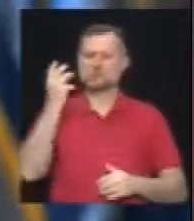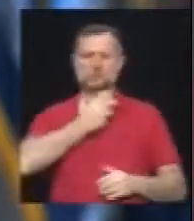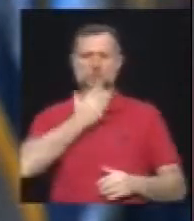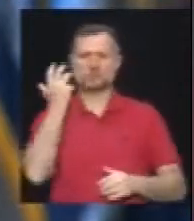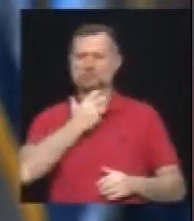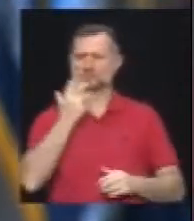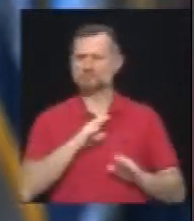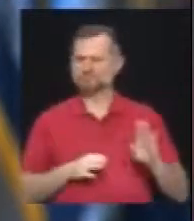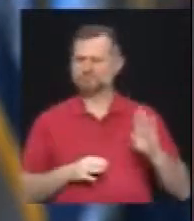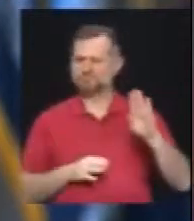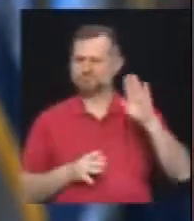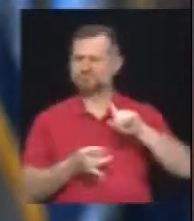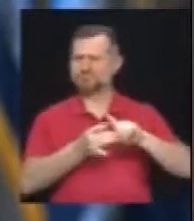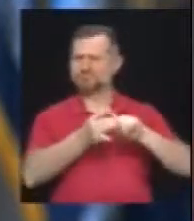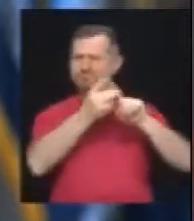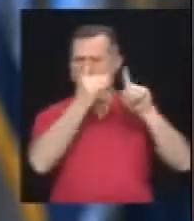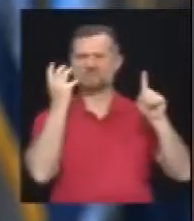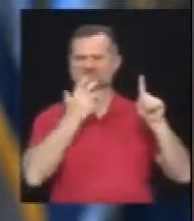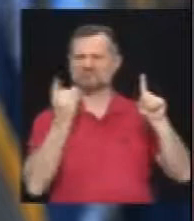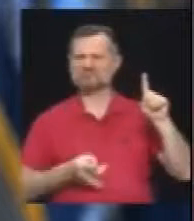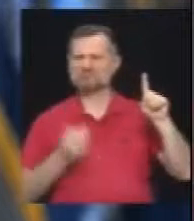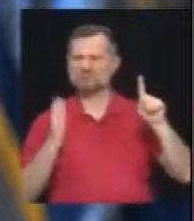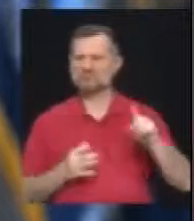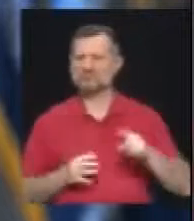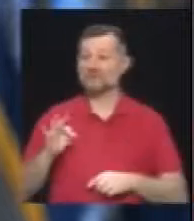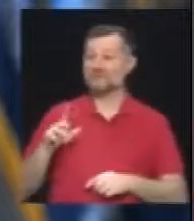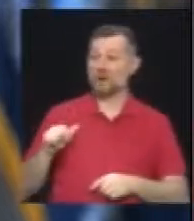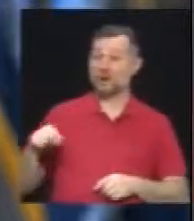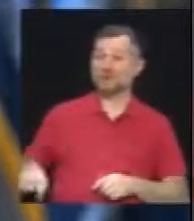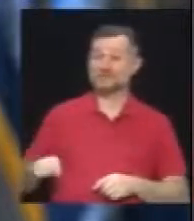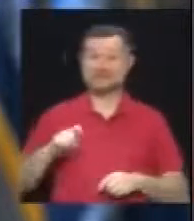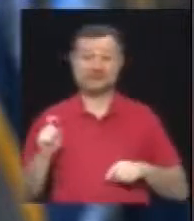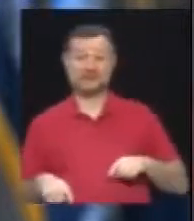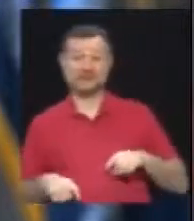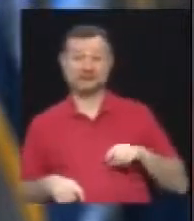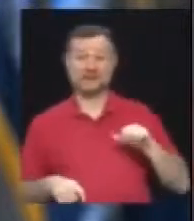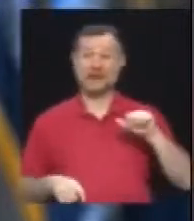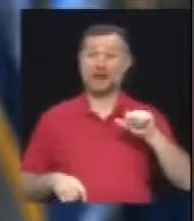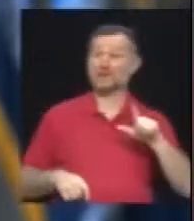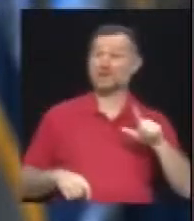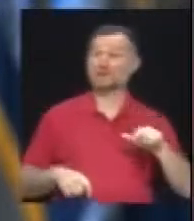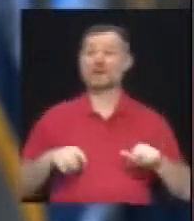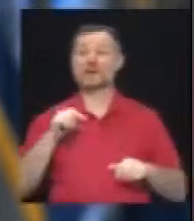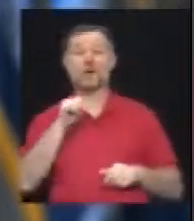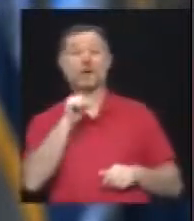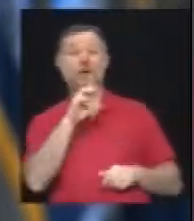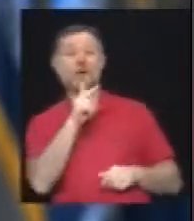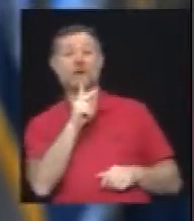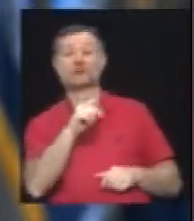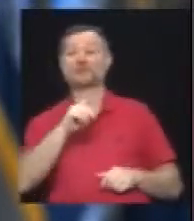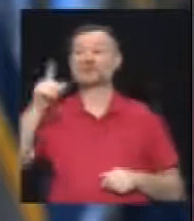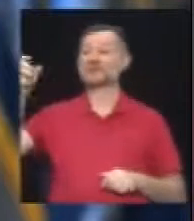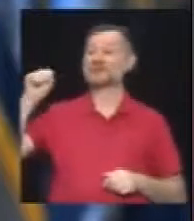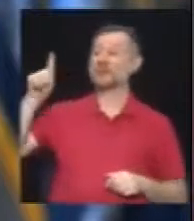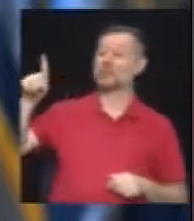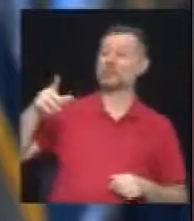rapid increases. It's sweeping Florida, Texas, Alabama, Arkansas, South Dakota, and more.